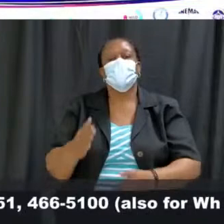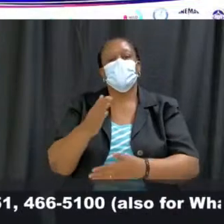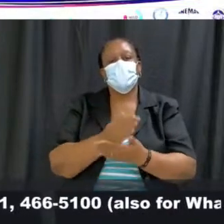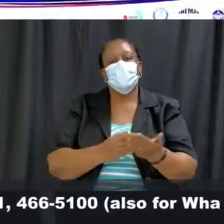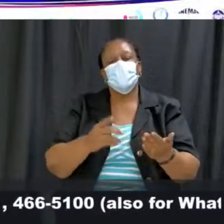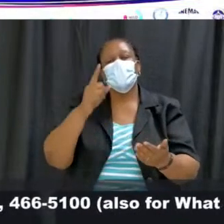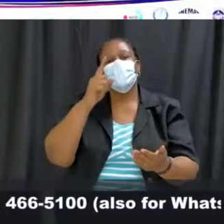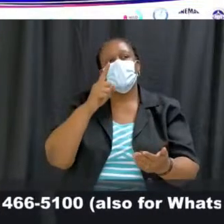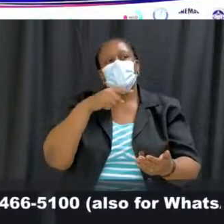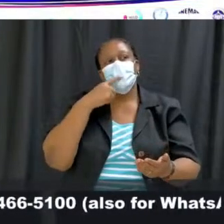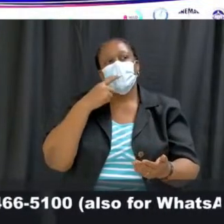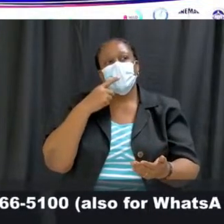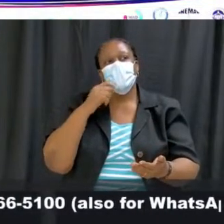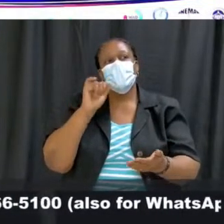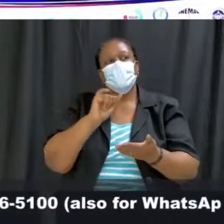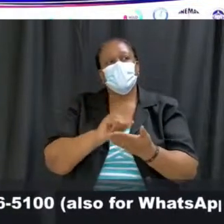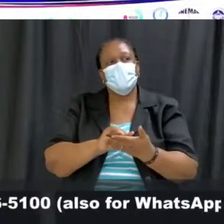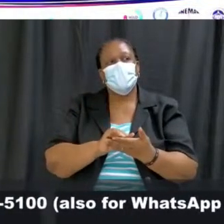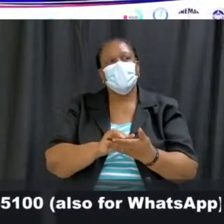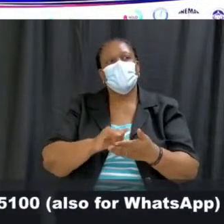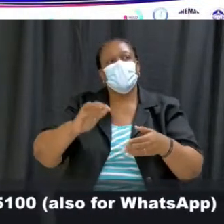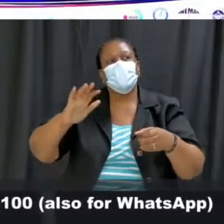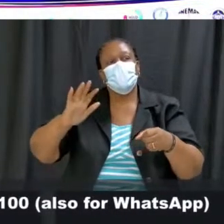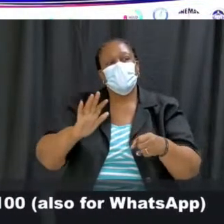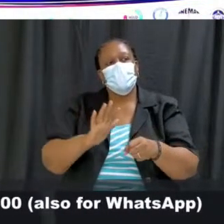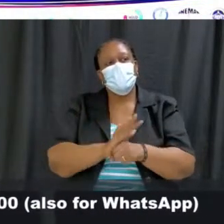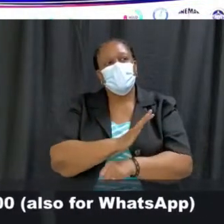the AstraZeneca